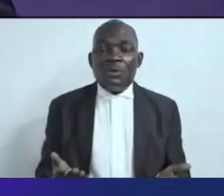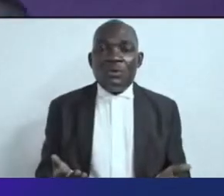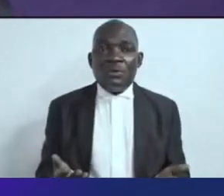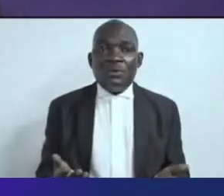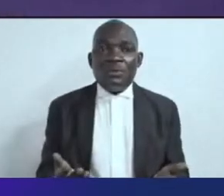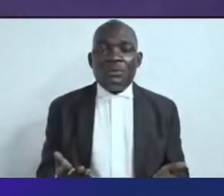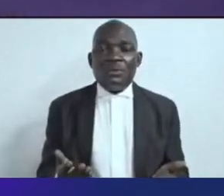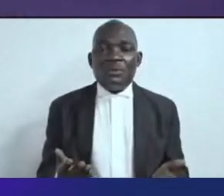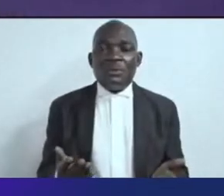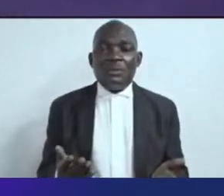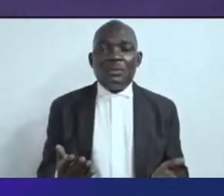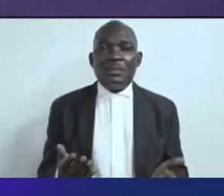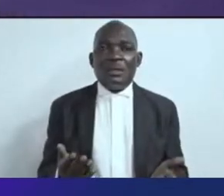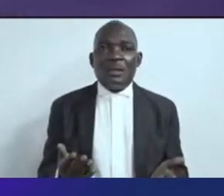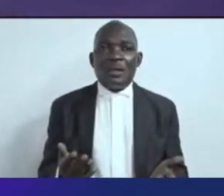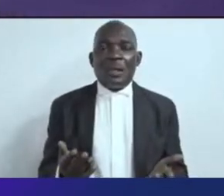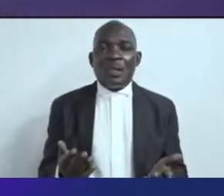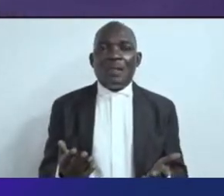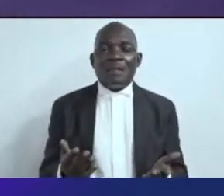to